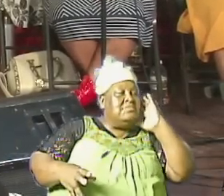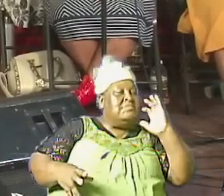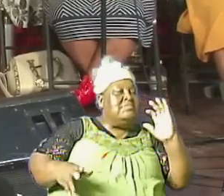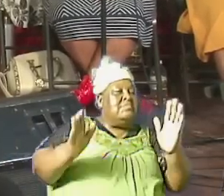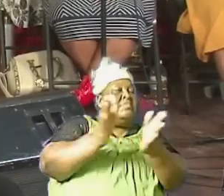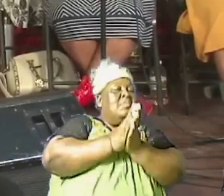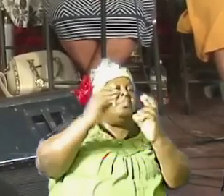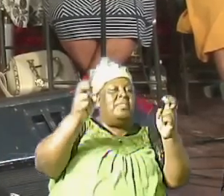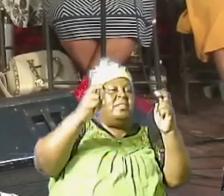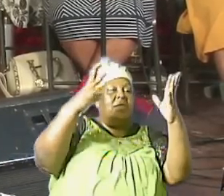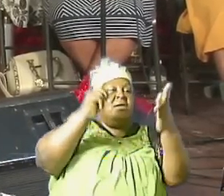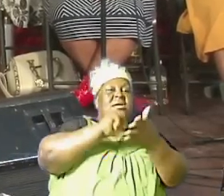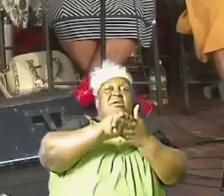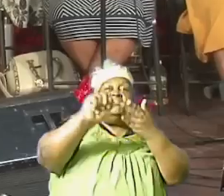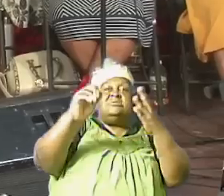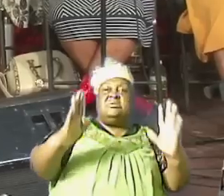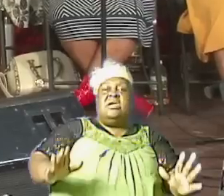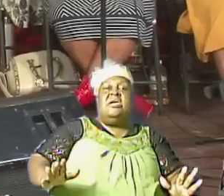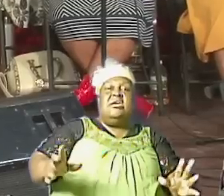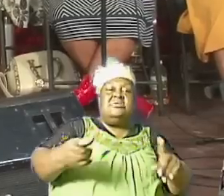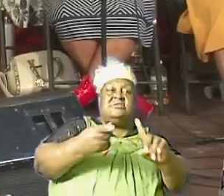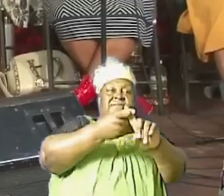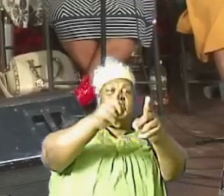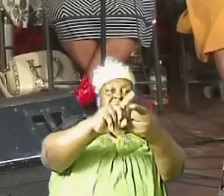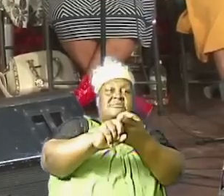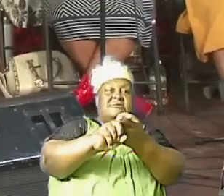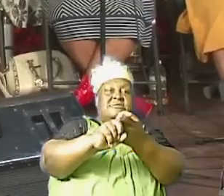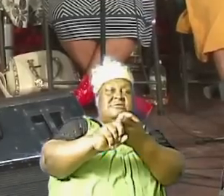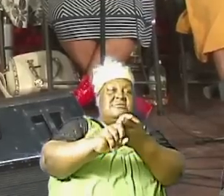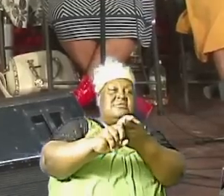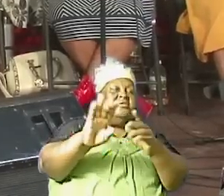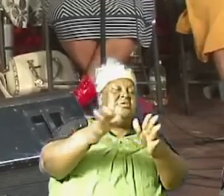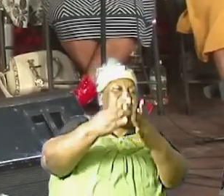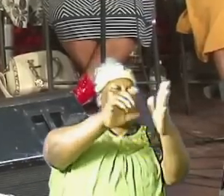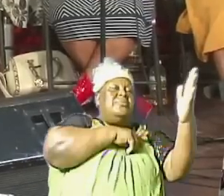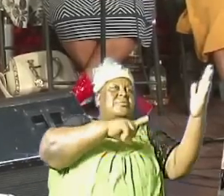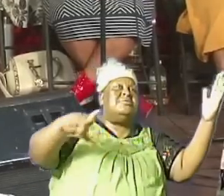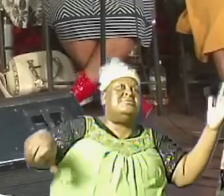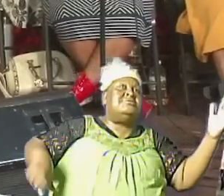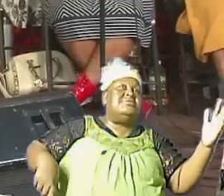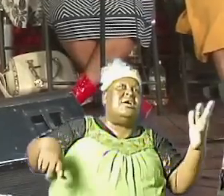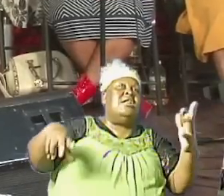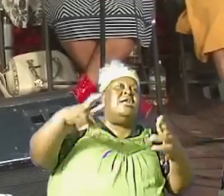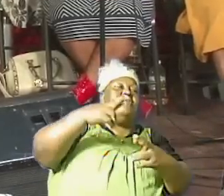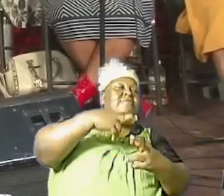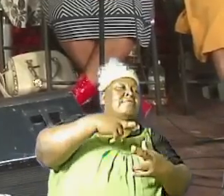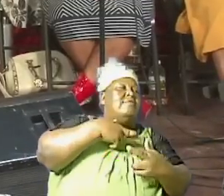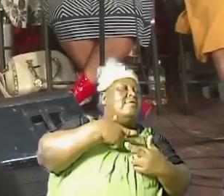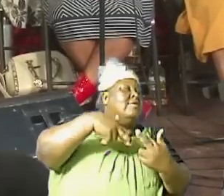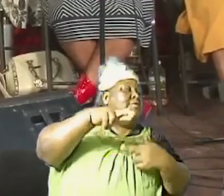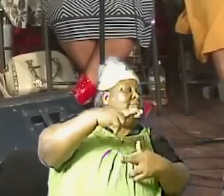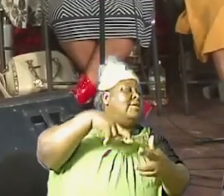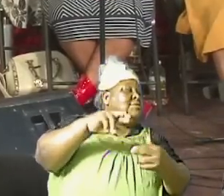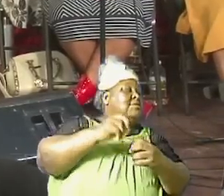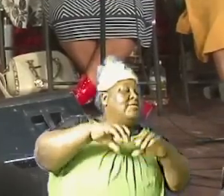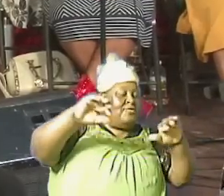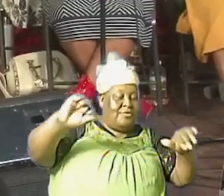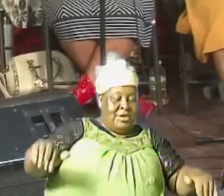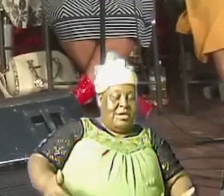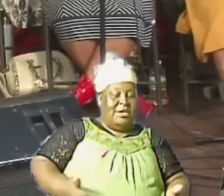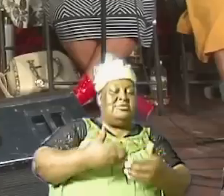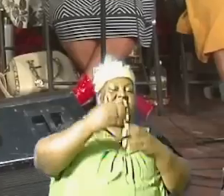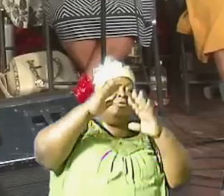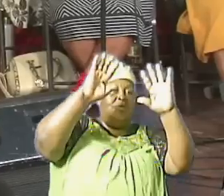God. Hallelujah. And saints and my friends. Amen. Praise the Lord. And relatives, I greet you in